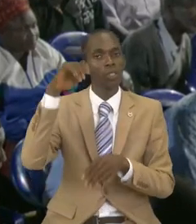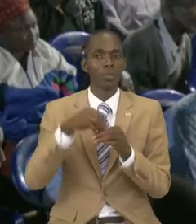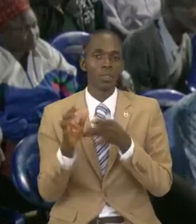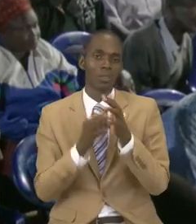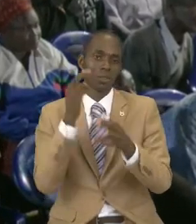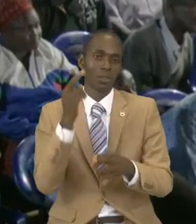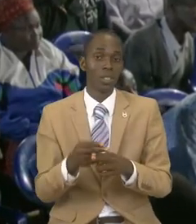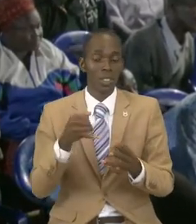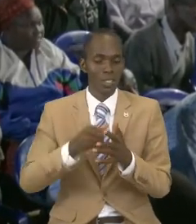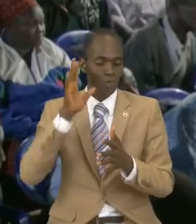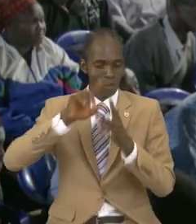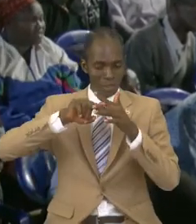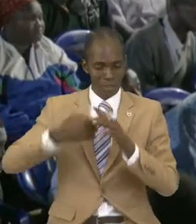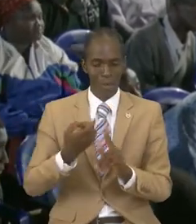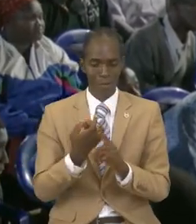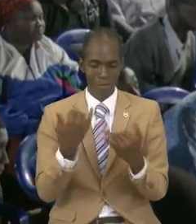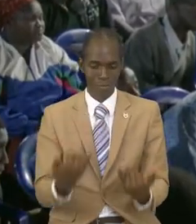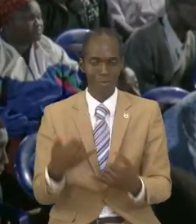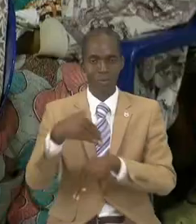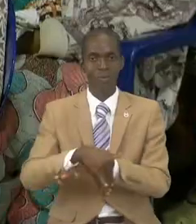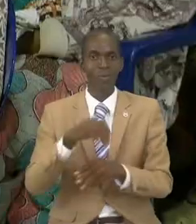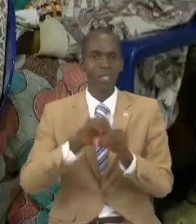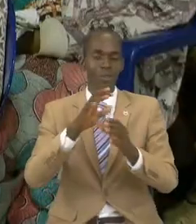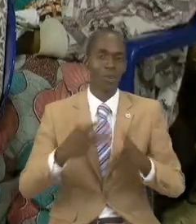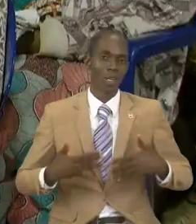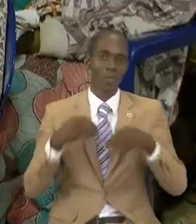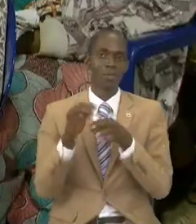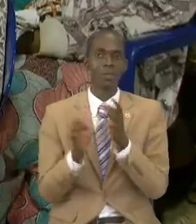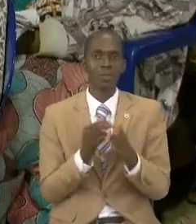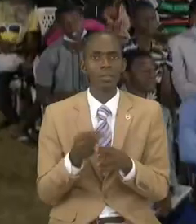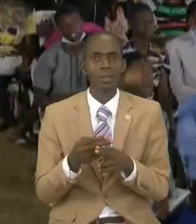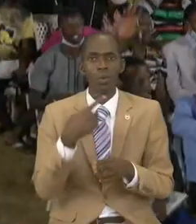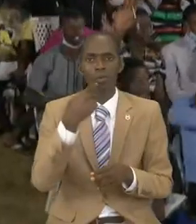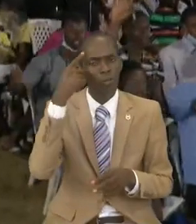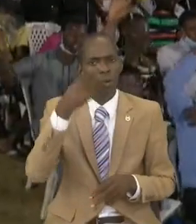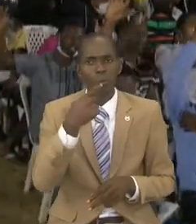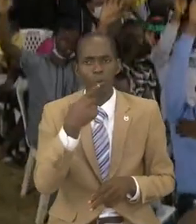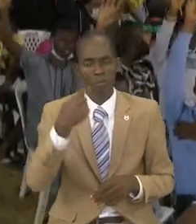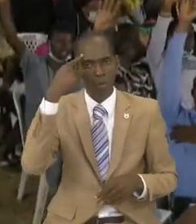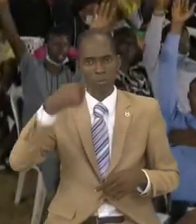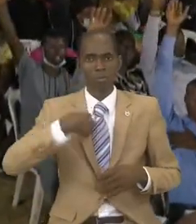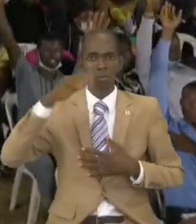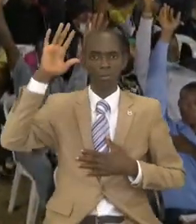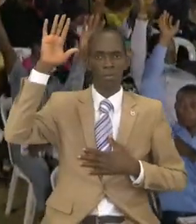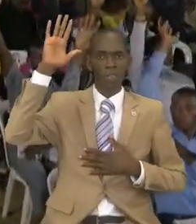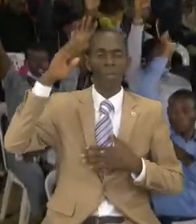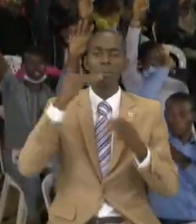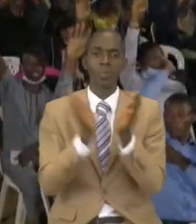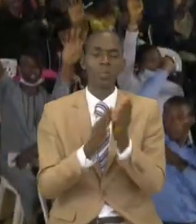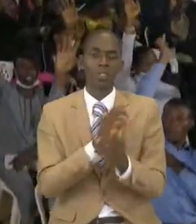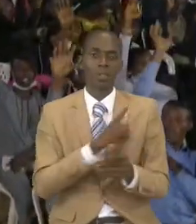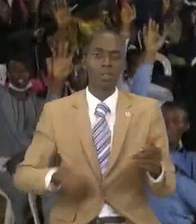start from tonight in your life. Where are you there? Praise the Lord, is confirmed in your life